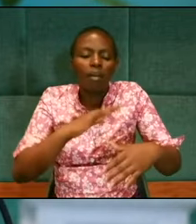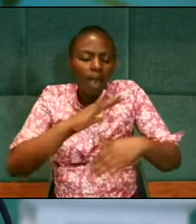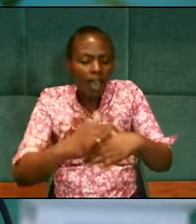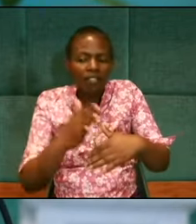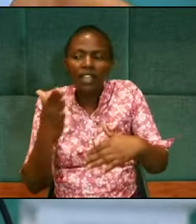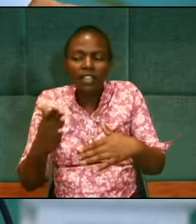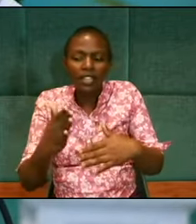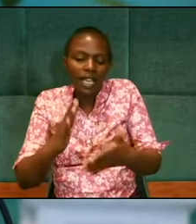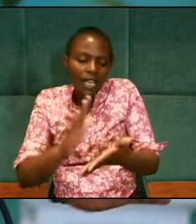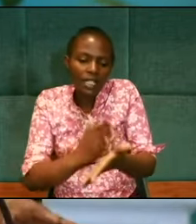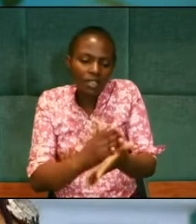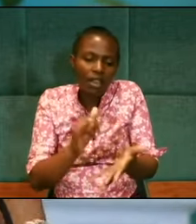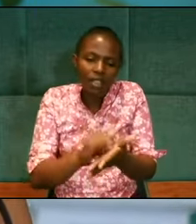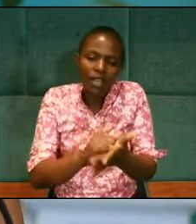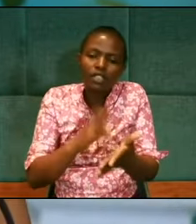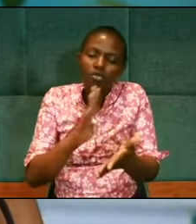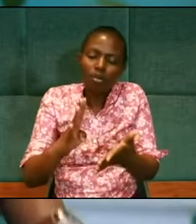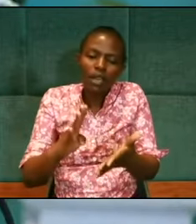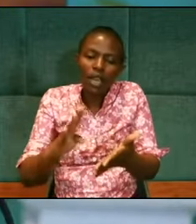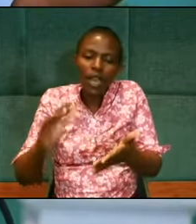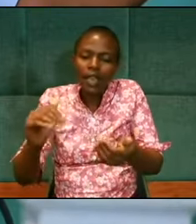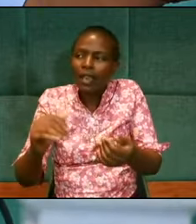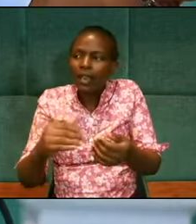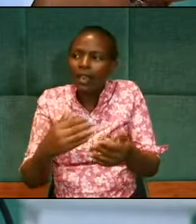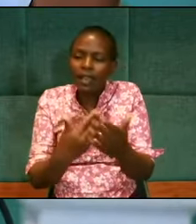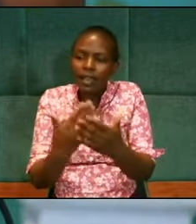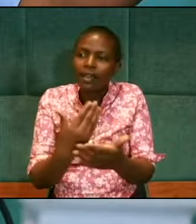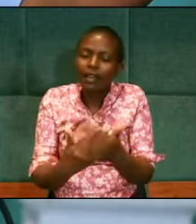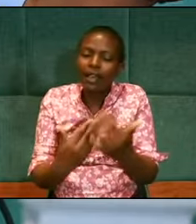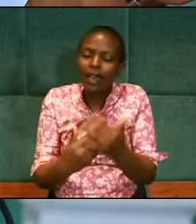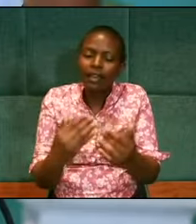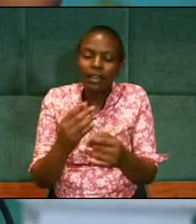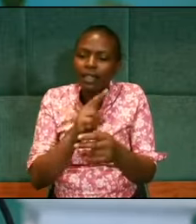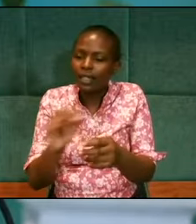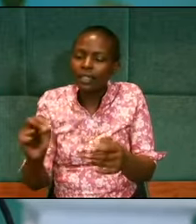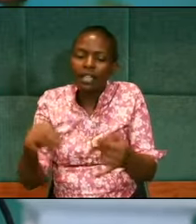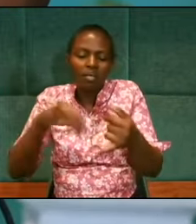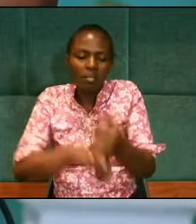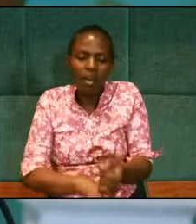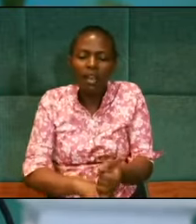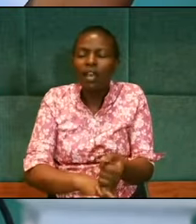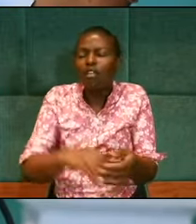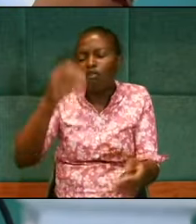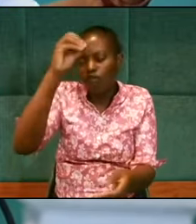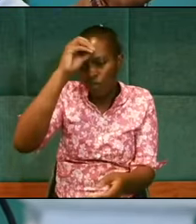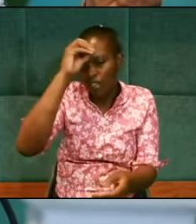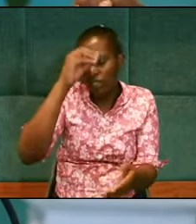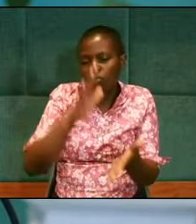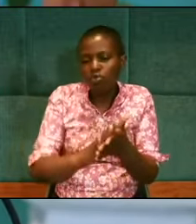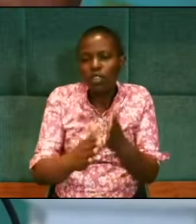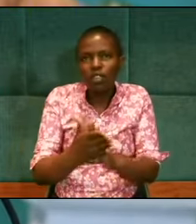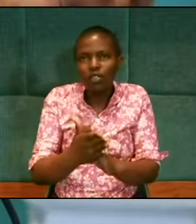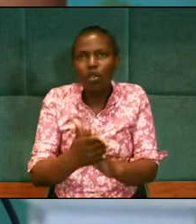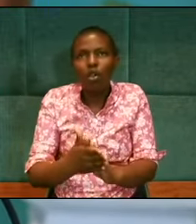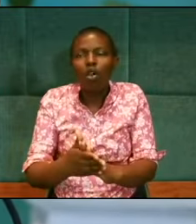sessions, that will careless, recklessly marry foolishly without tomorrow, no respect for